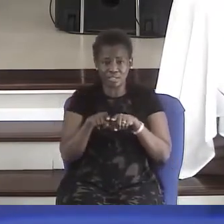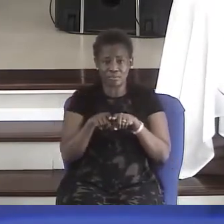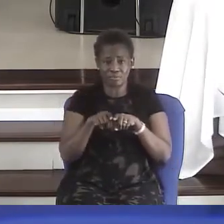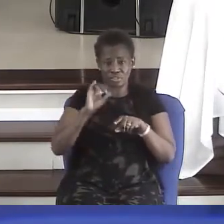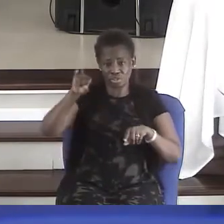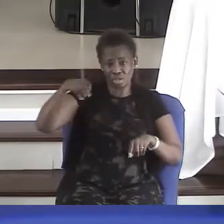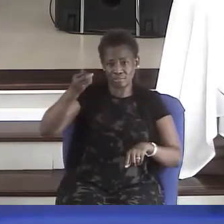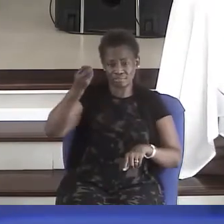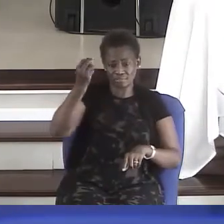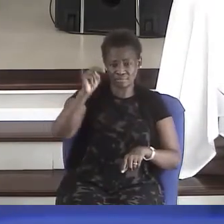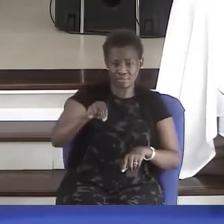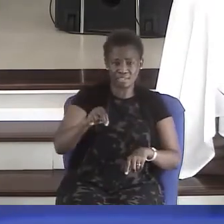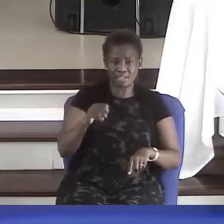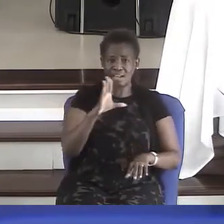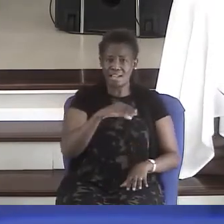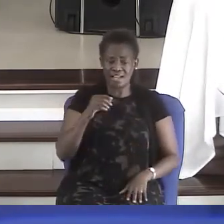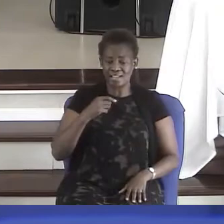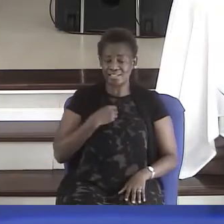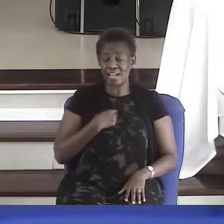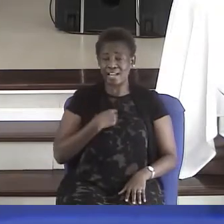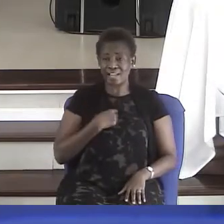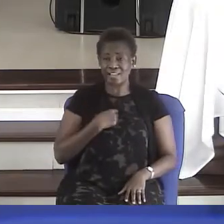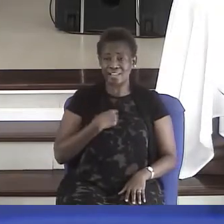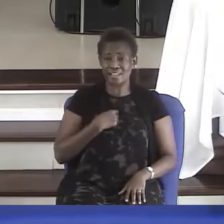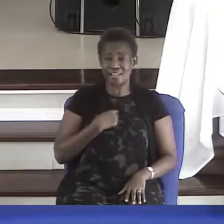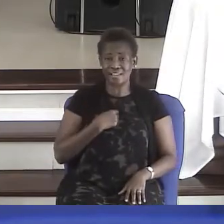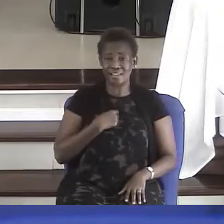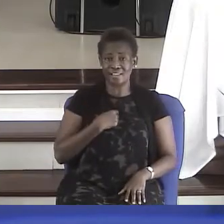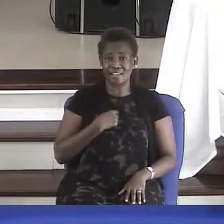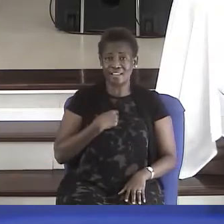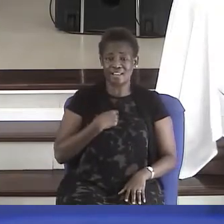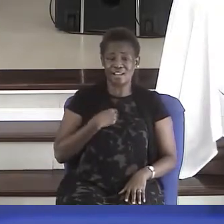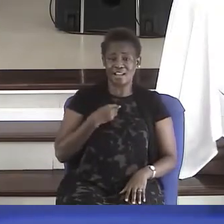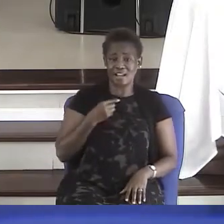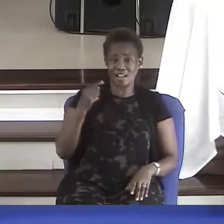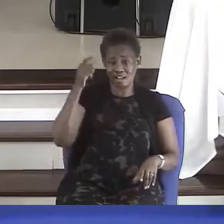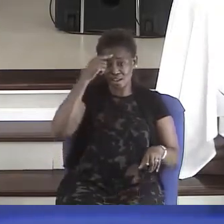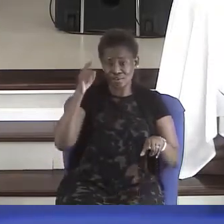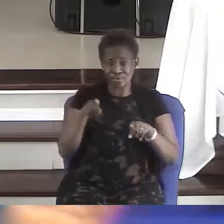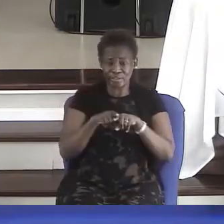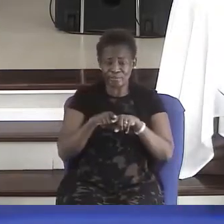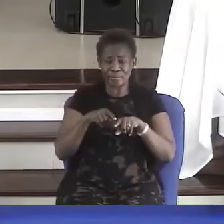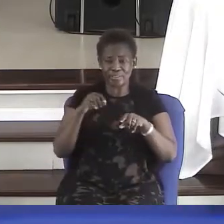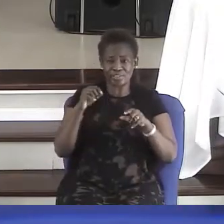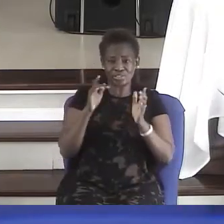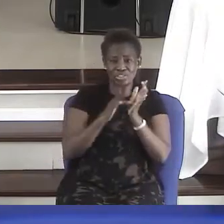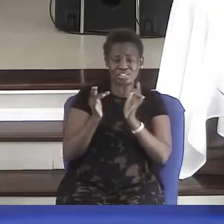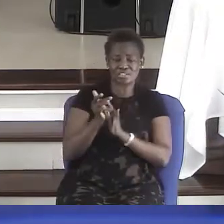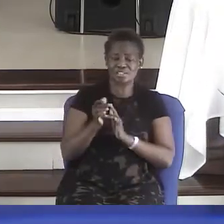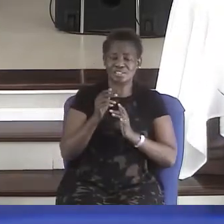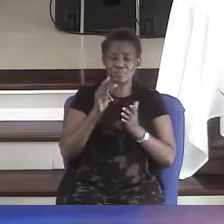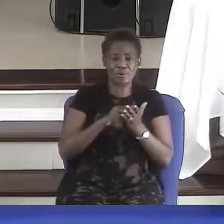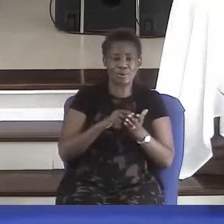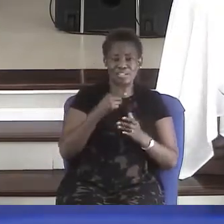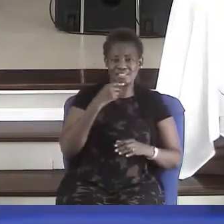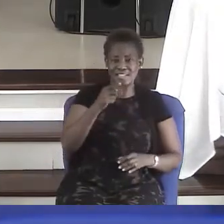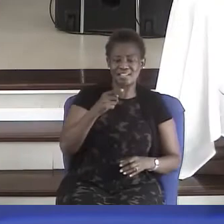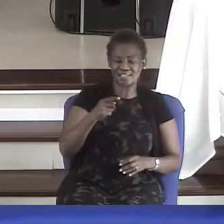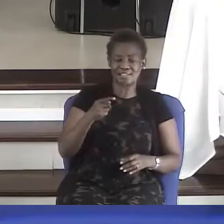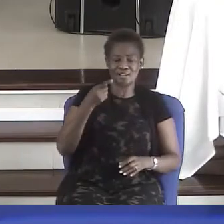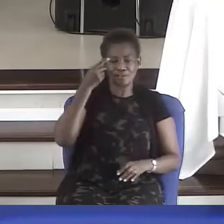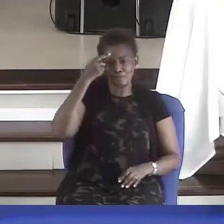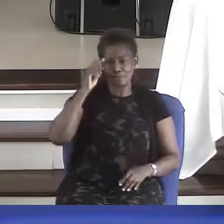fact, Paul said, for me to live is Christ, and to die is